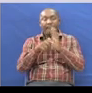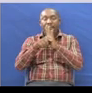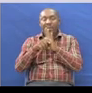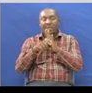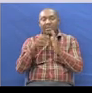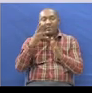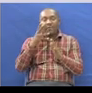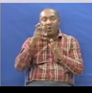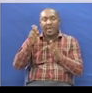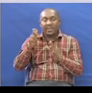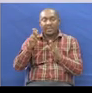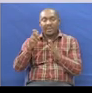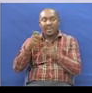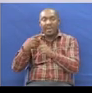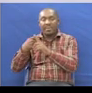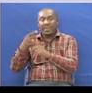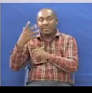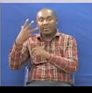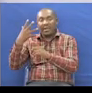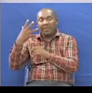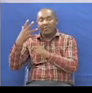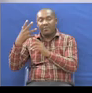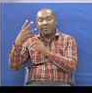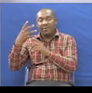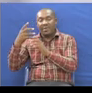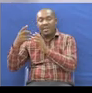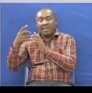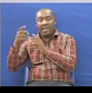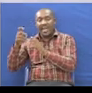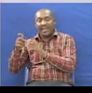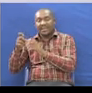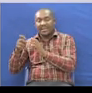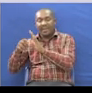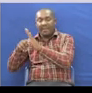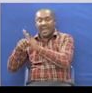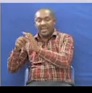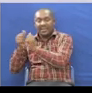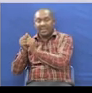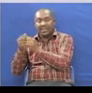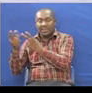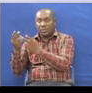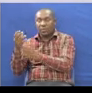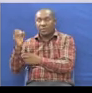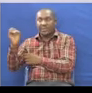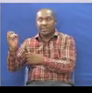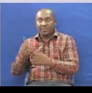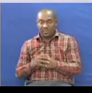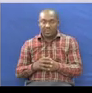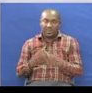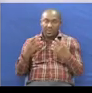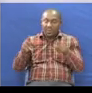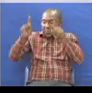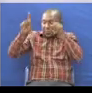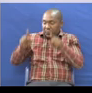minus 4x plus 5x minus 10 is equal to 0. Now here, this doesn't matter